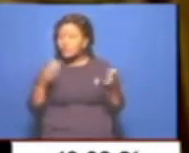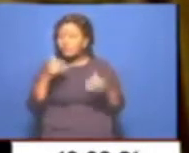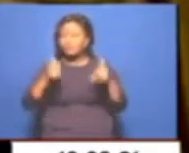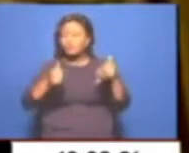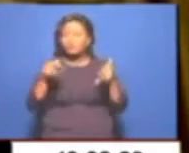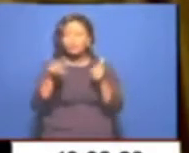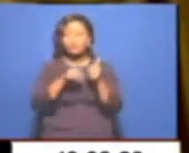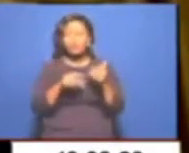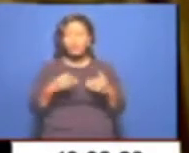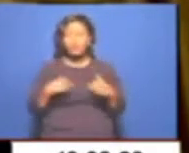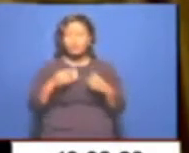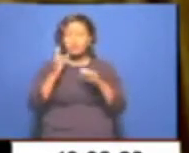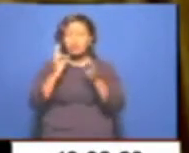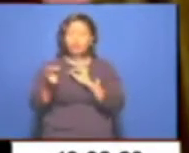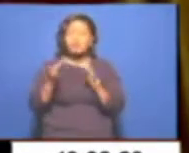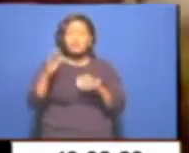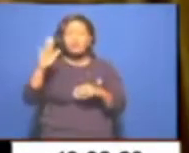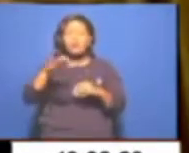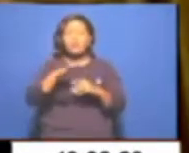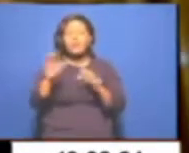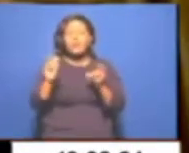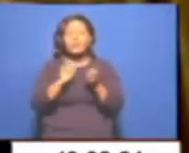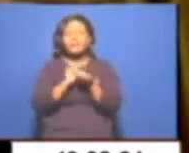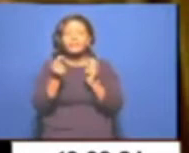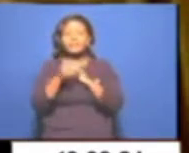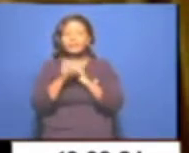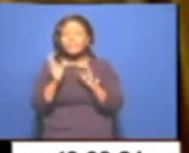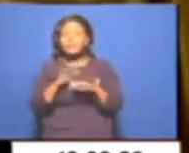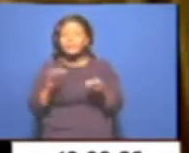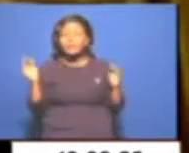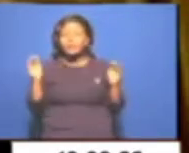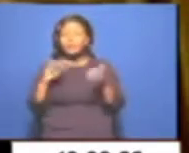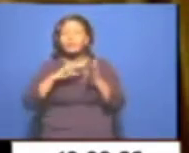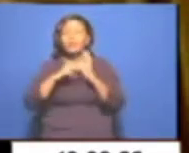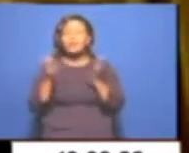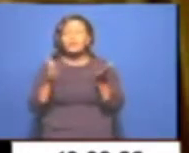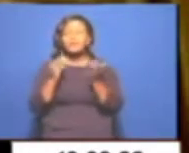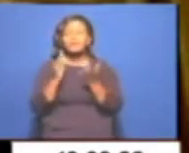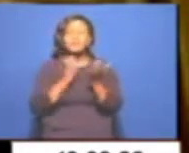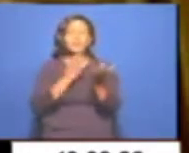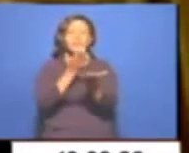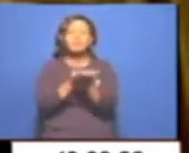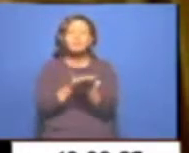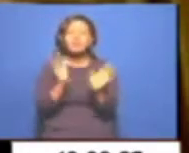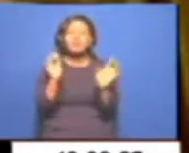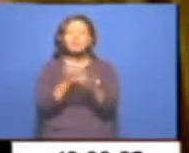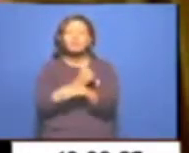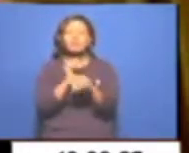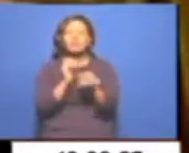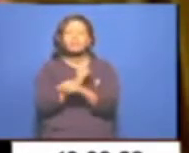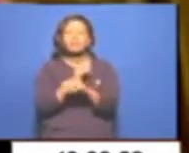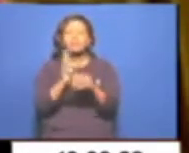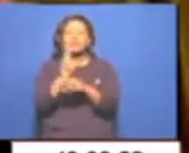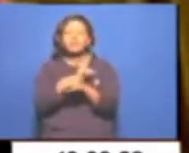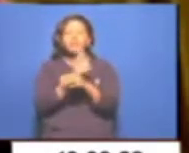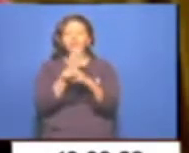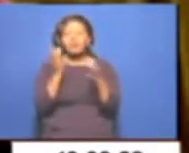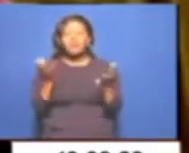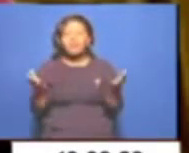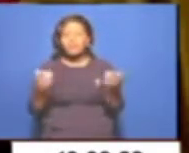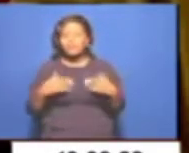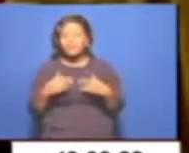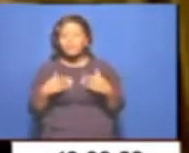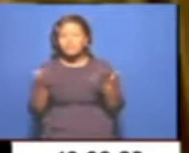Parliament revives it, it remains repealed. And on that basis, we cannot use a repealed law as a basis of